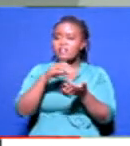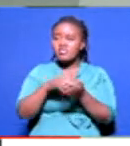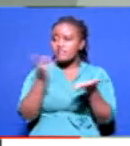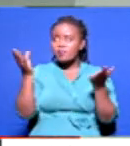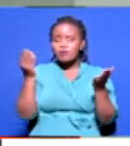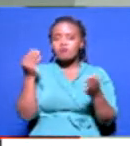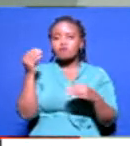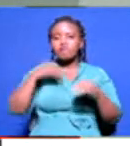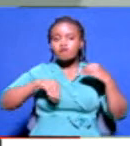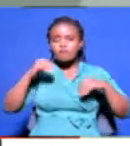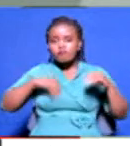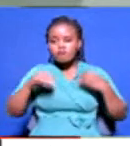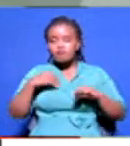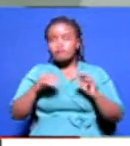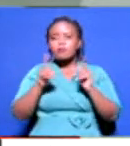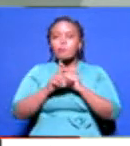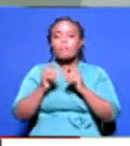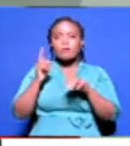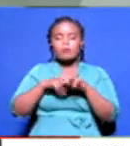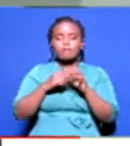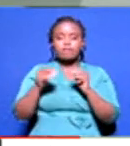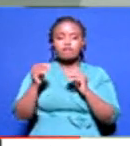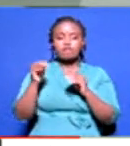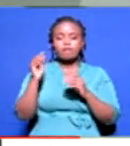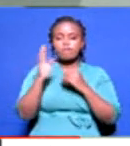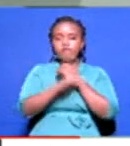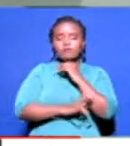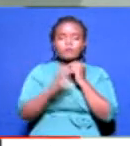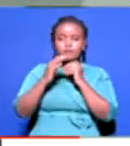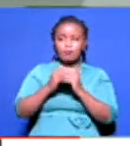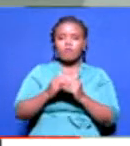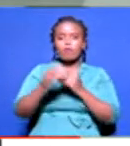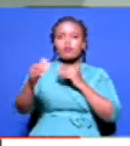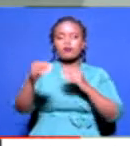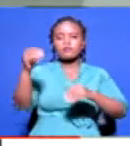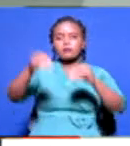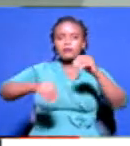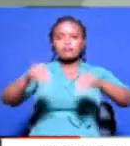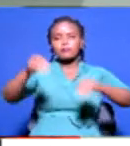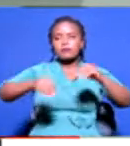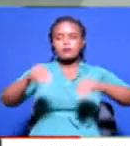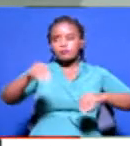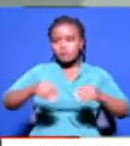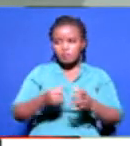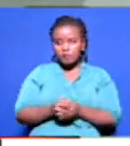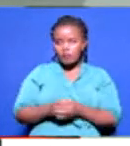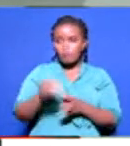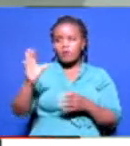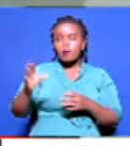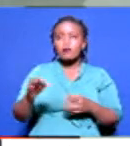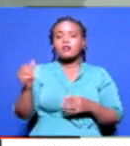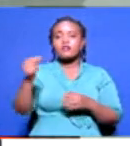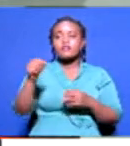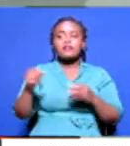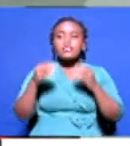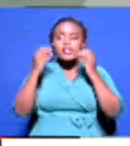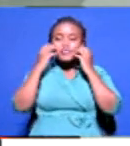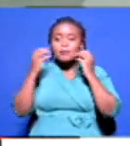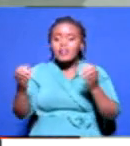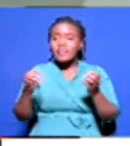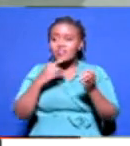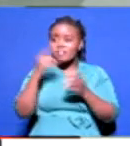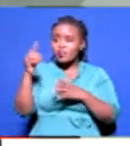witnessed as the country approaches the general election. Interior Cabinet Secretary Dr. Fred Matiang'i said such